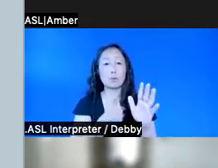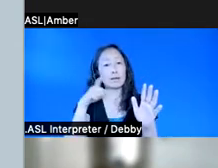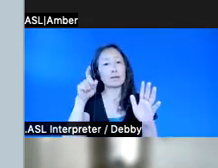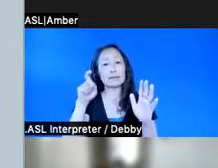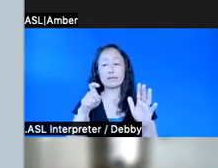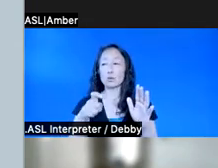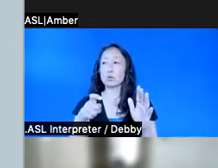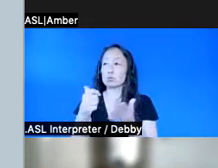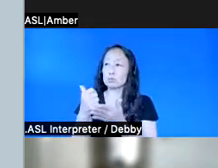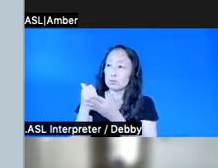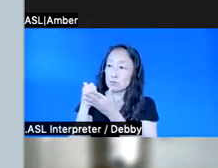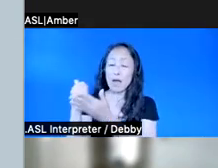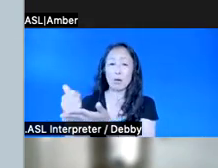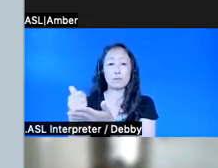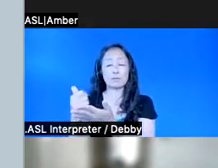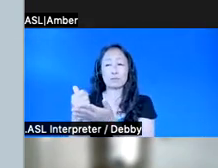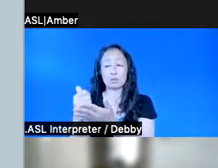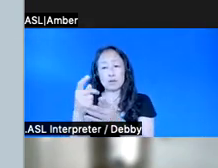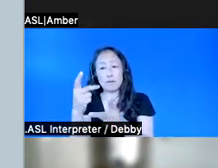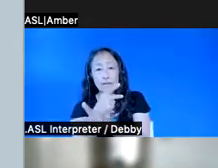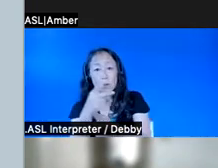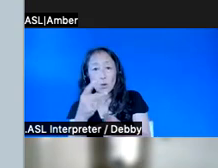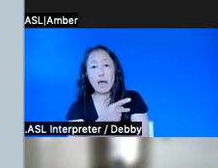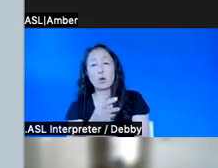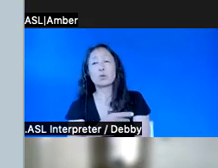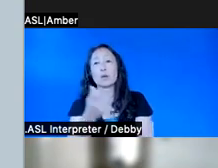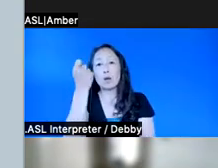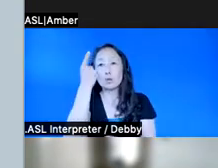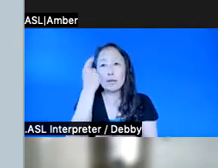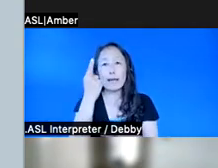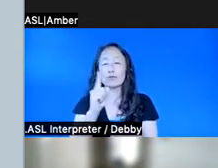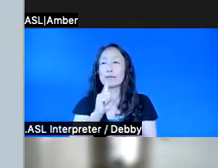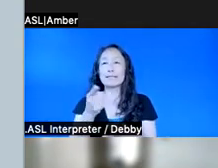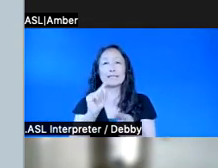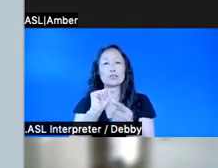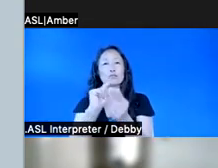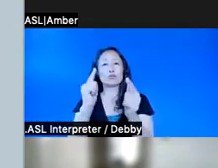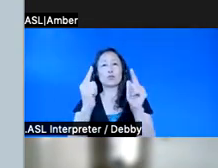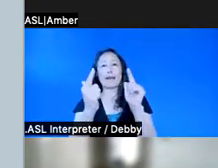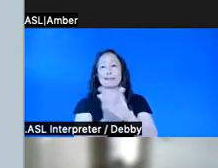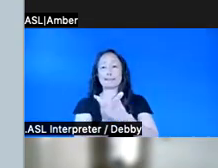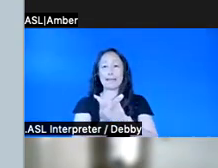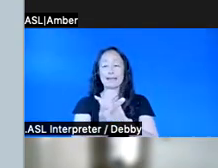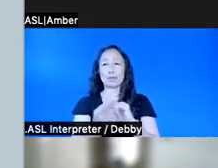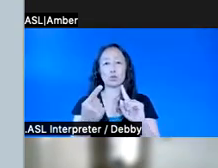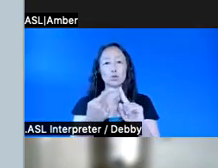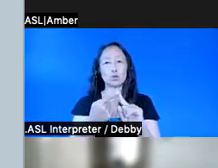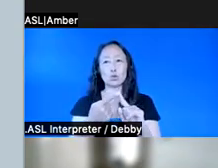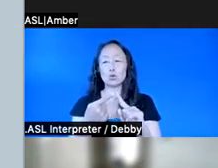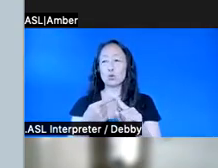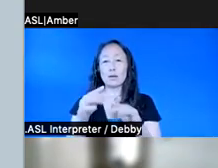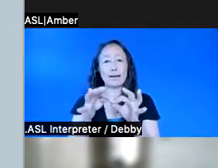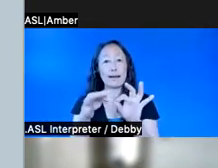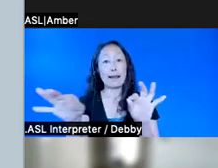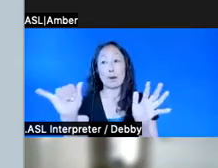to help them to sift through that, to understand, to translate it into language that makes sense. And